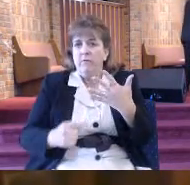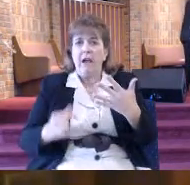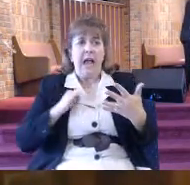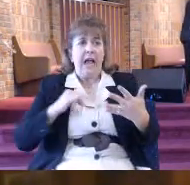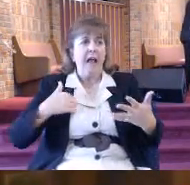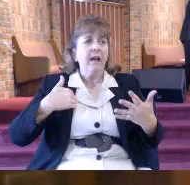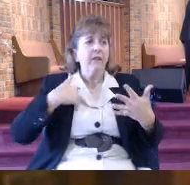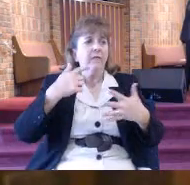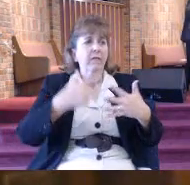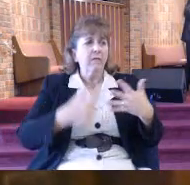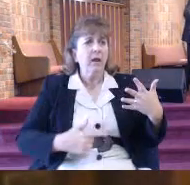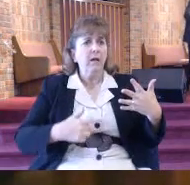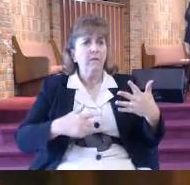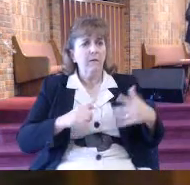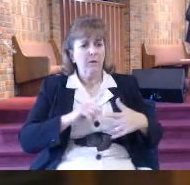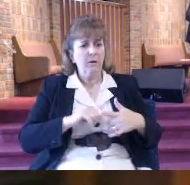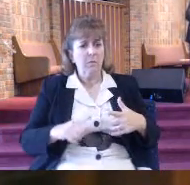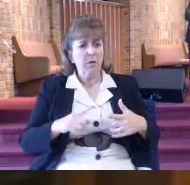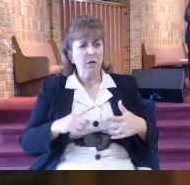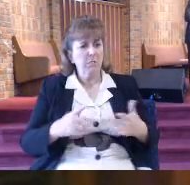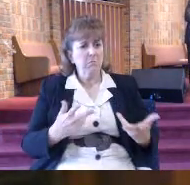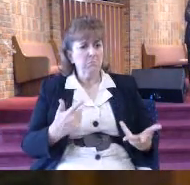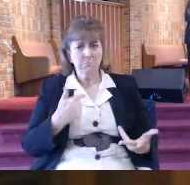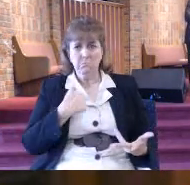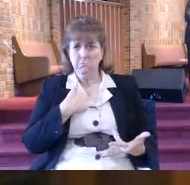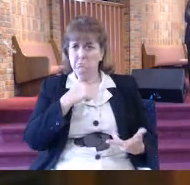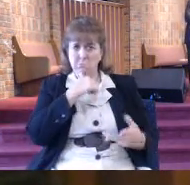how are these uncertain?